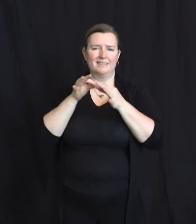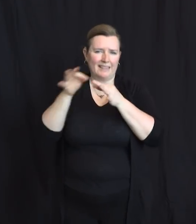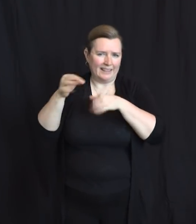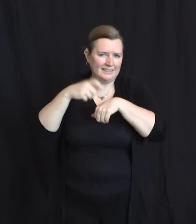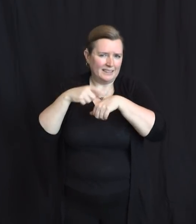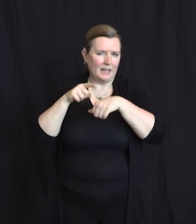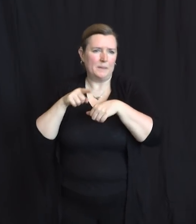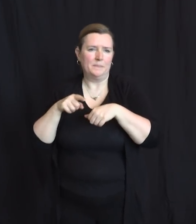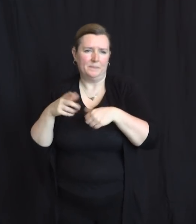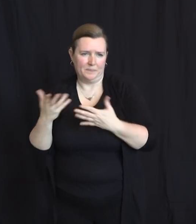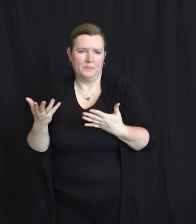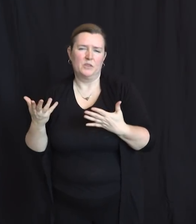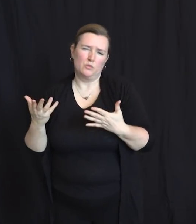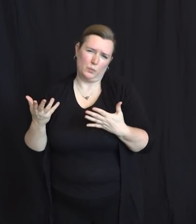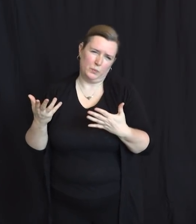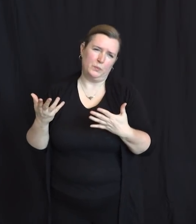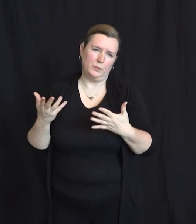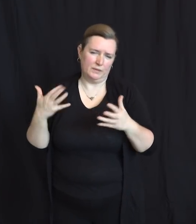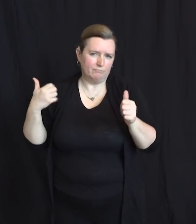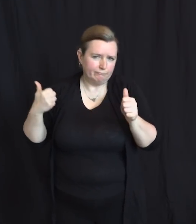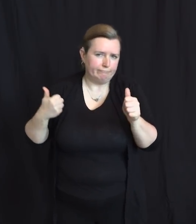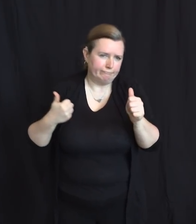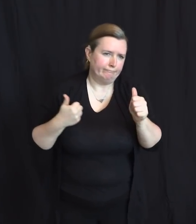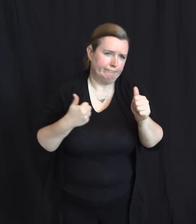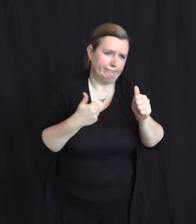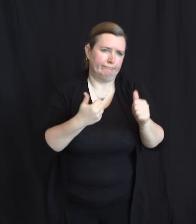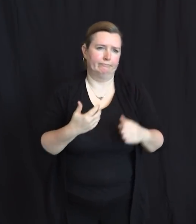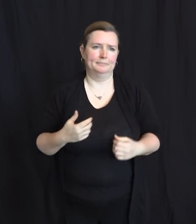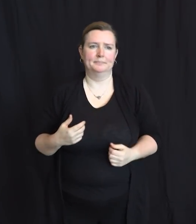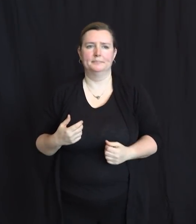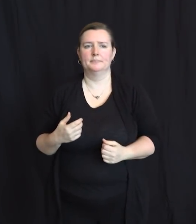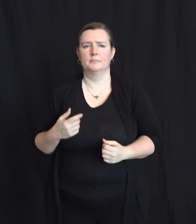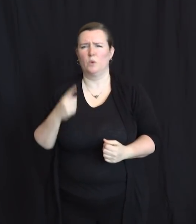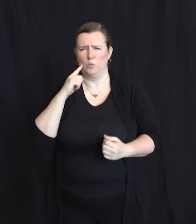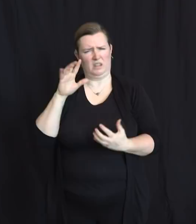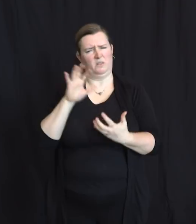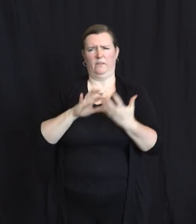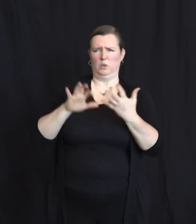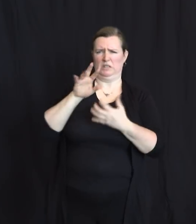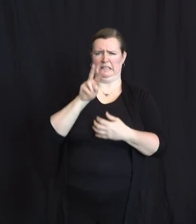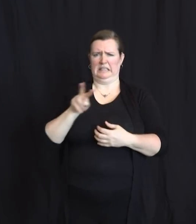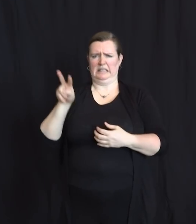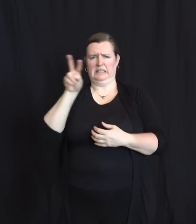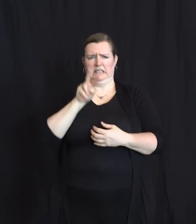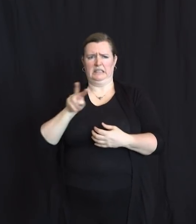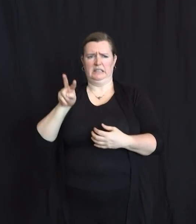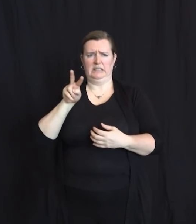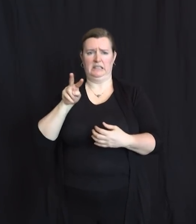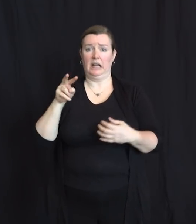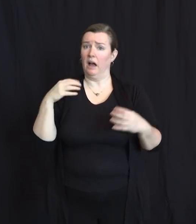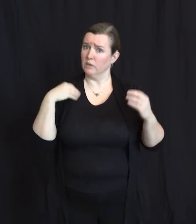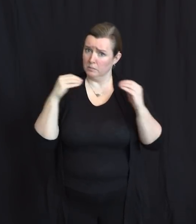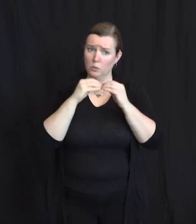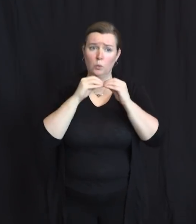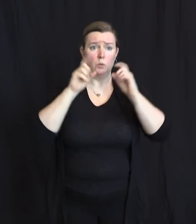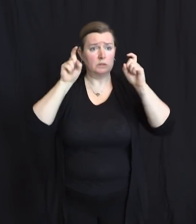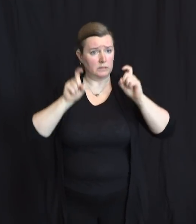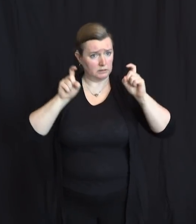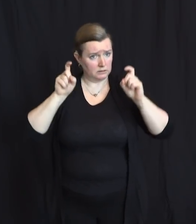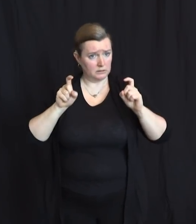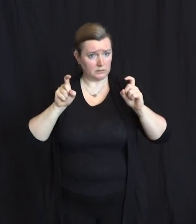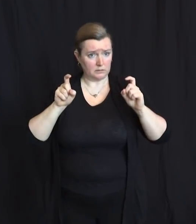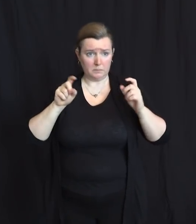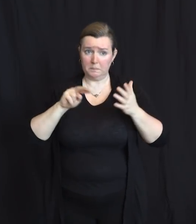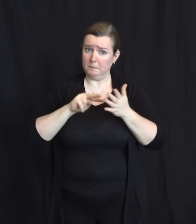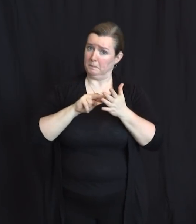other models. But I don't want folks to confuse the fact that we've got more testing against, we're now the 4th highest tested state